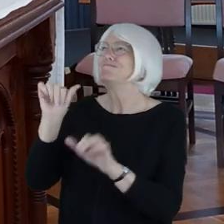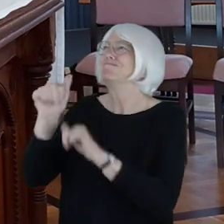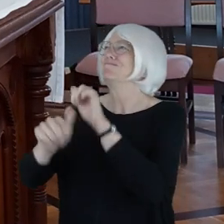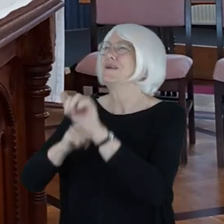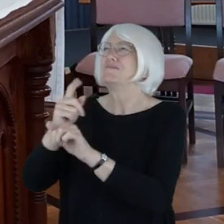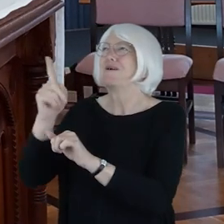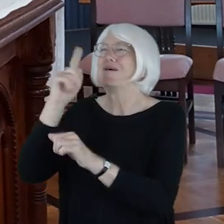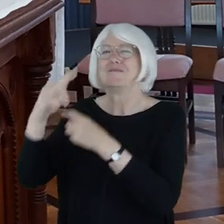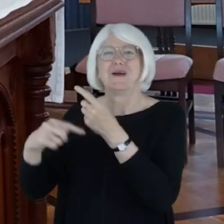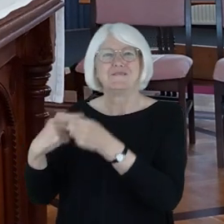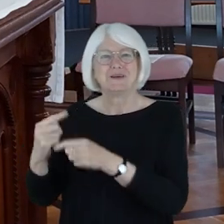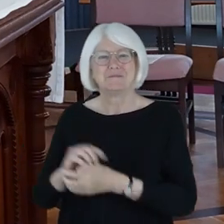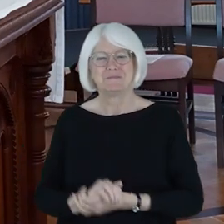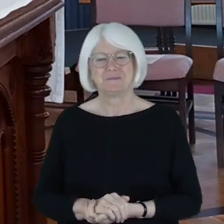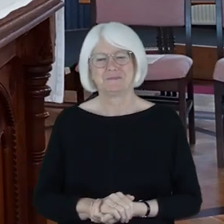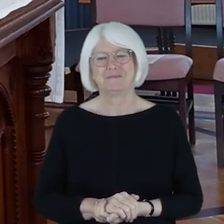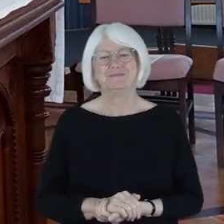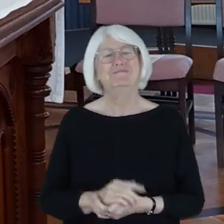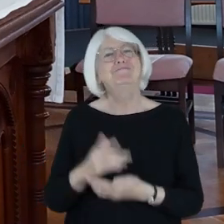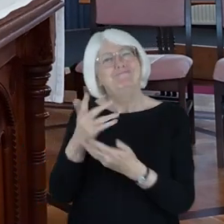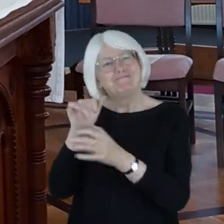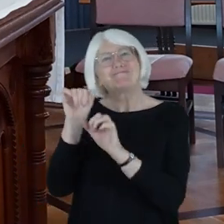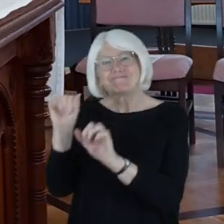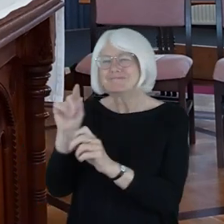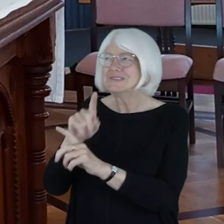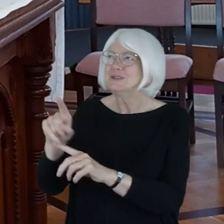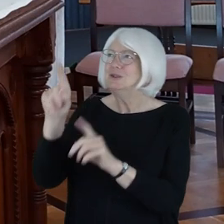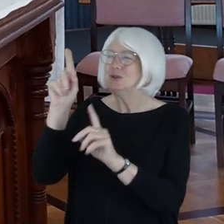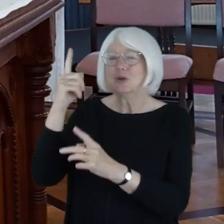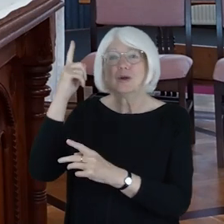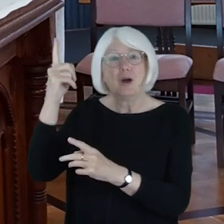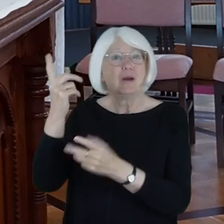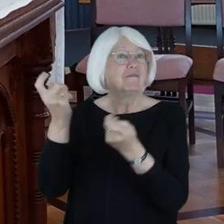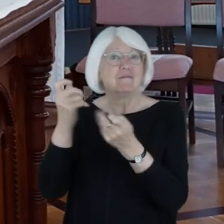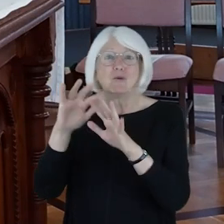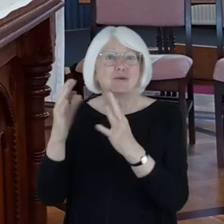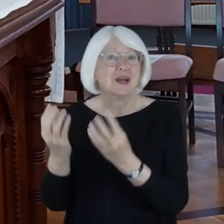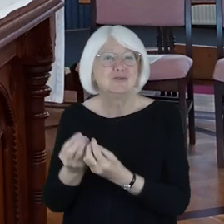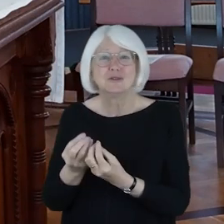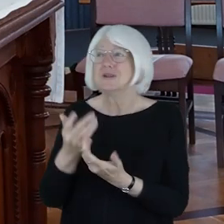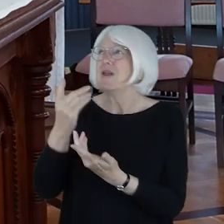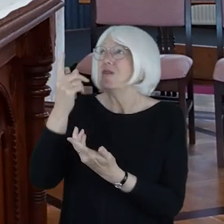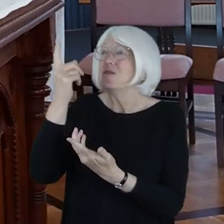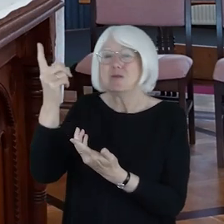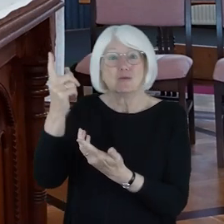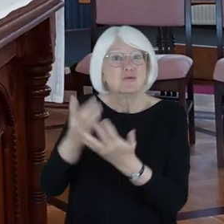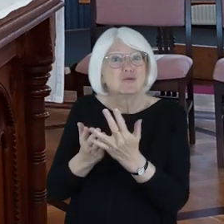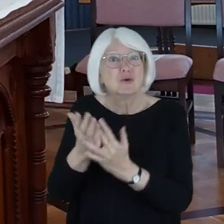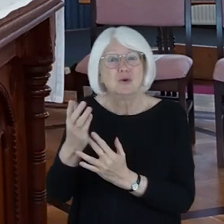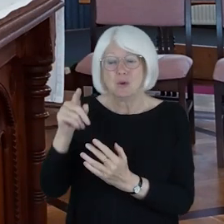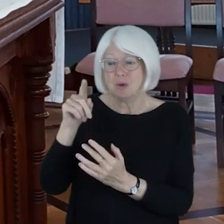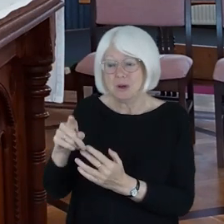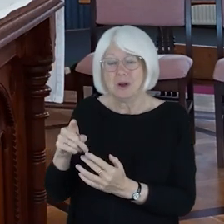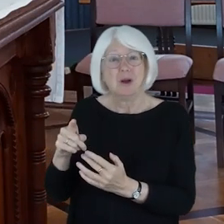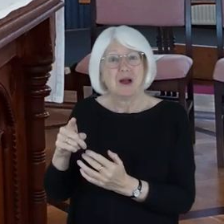forever. Blessed are you, Lord God of all creation. Through your goodness, we have this wine to set before